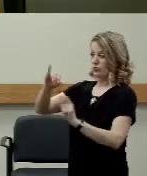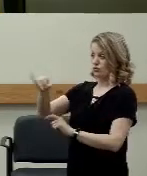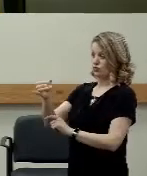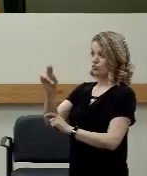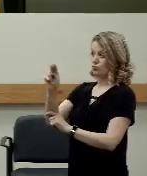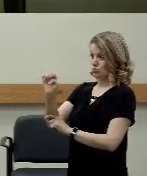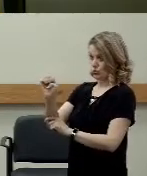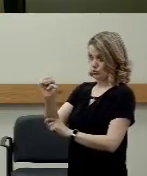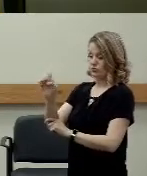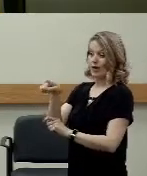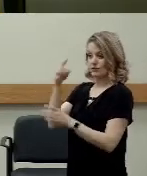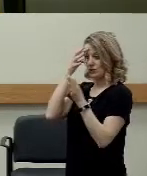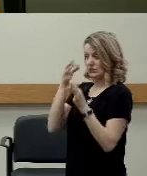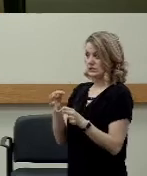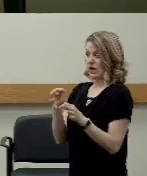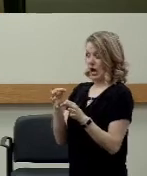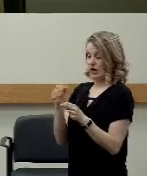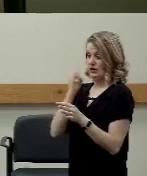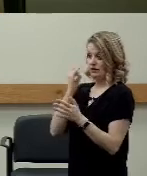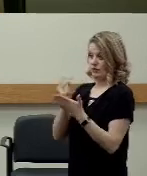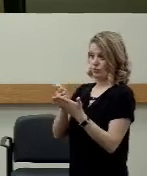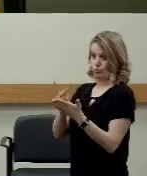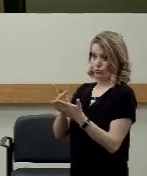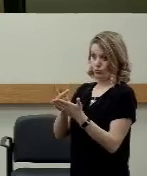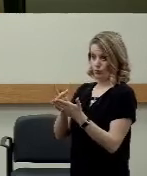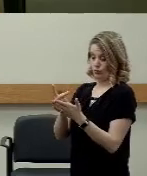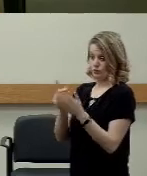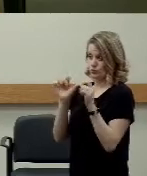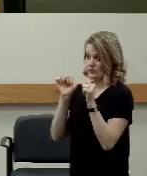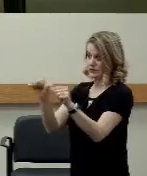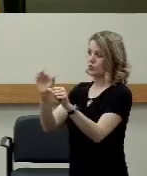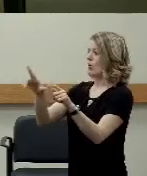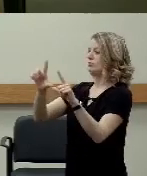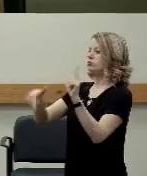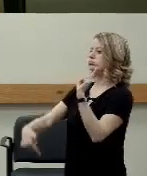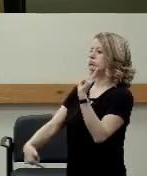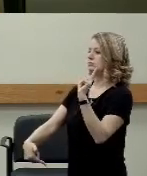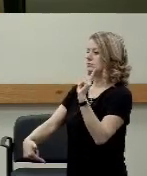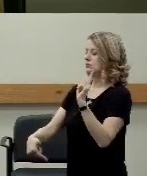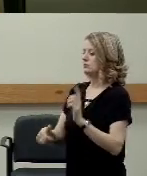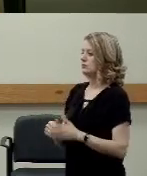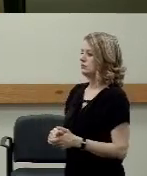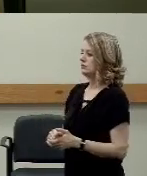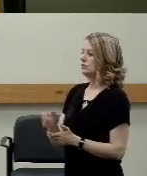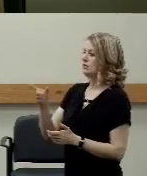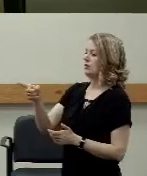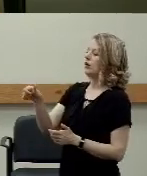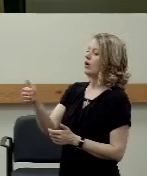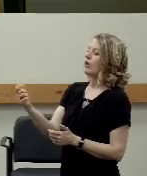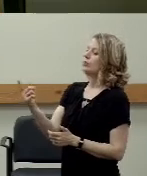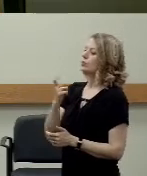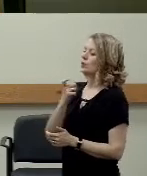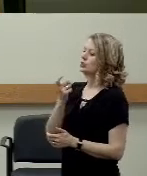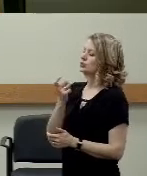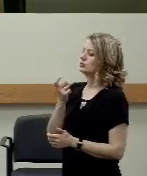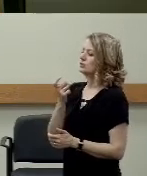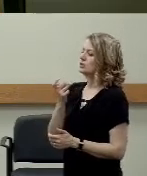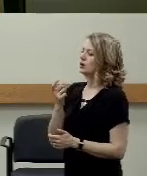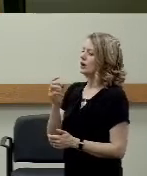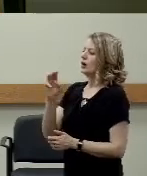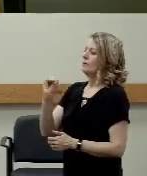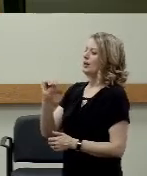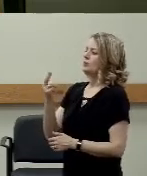be revisited and renewed if we're going to continue beyond that. I have a question a little different. Monument